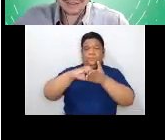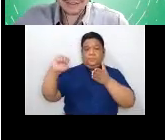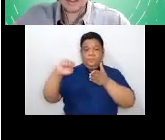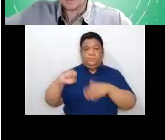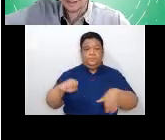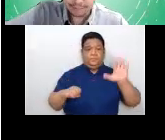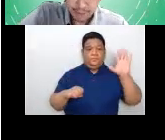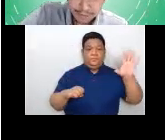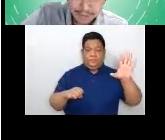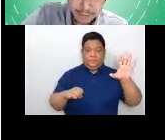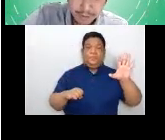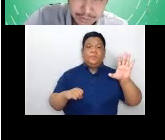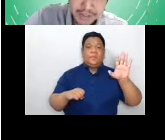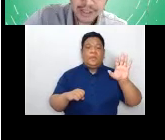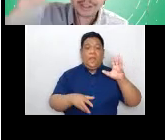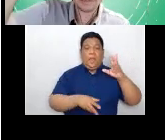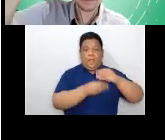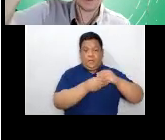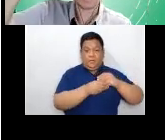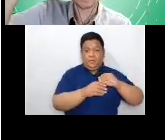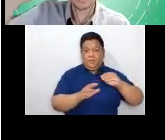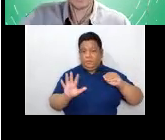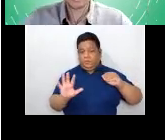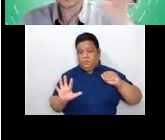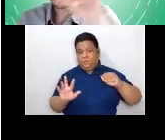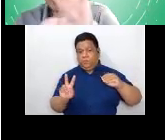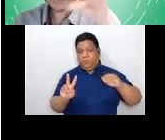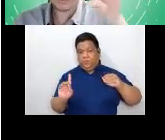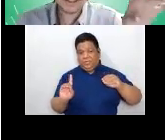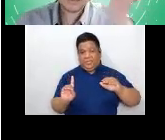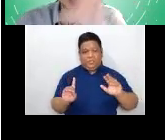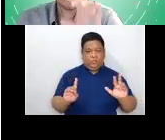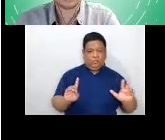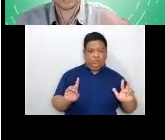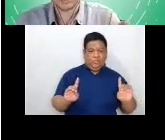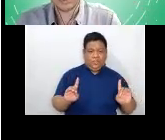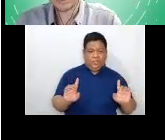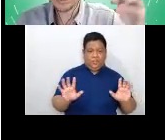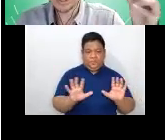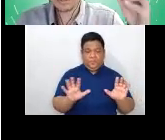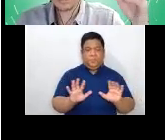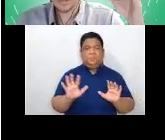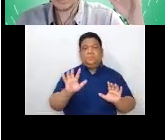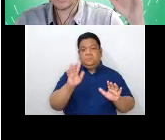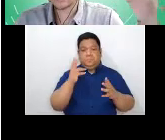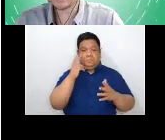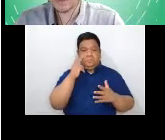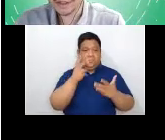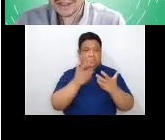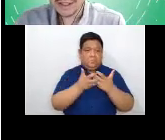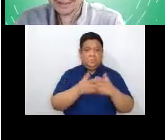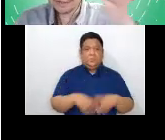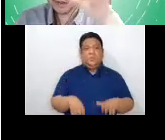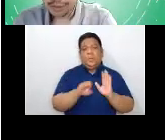additive. Bottom is more 2D and top is more 3D. So the machines are usually fit to somewhere there. So for example, a 2D